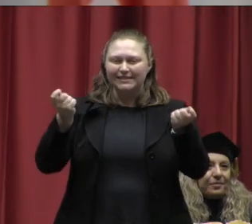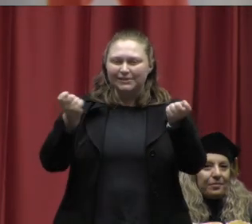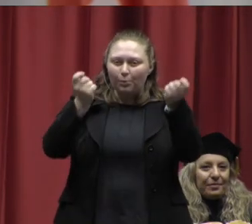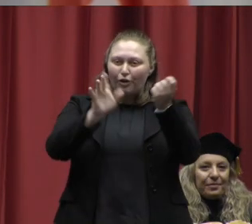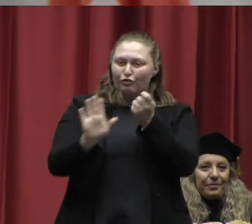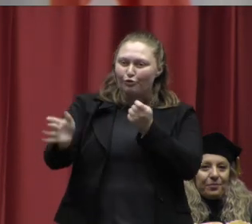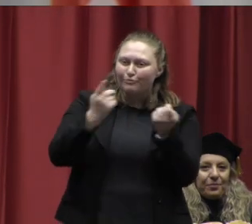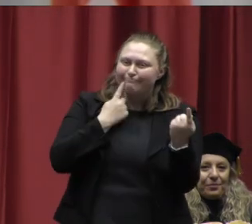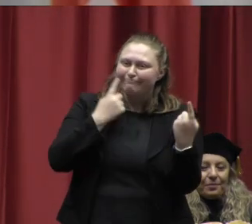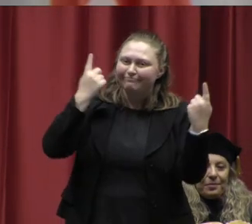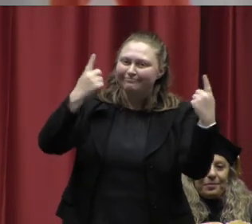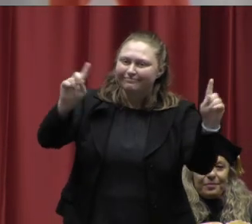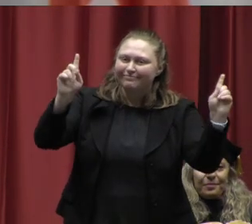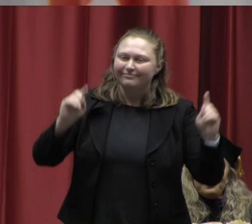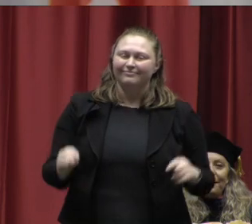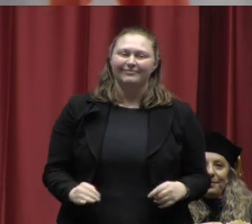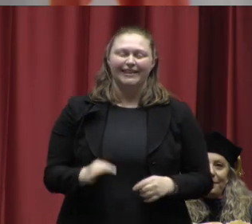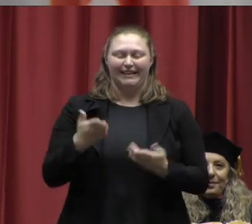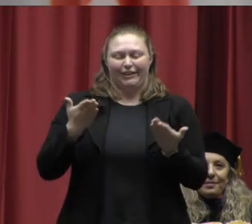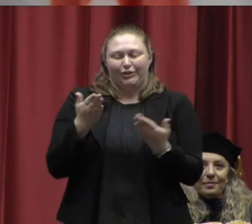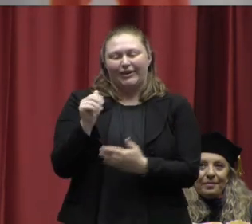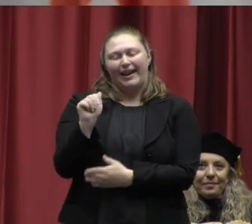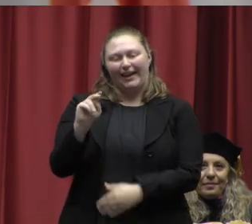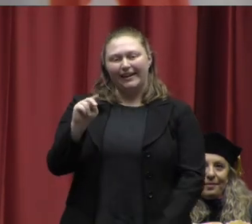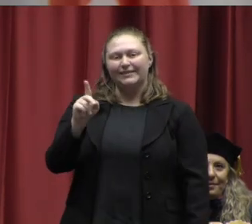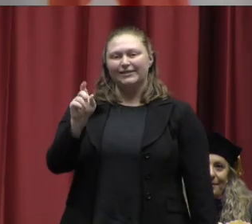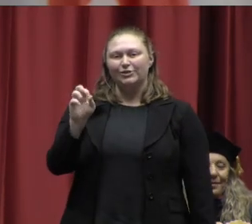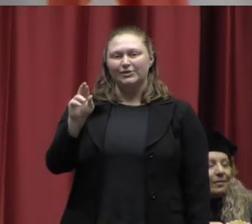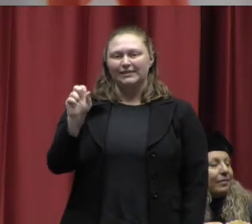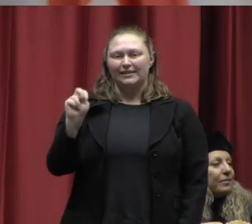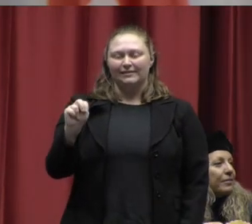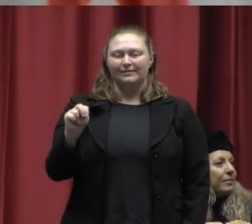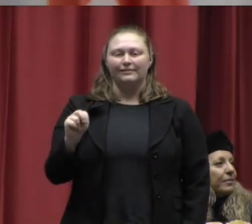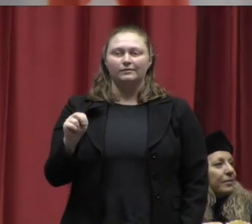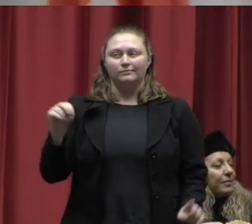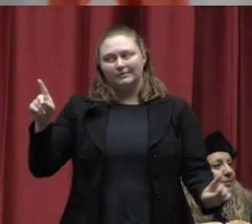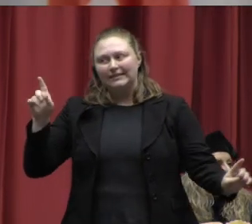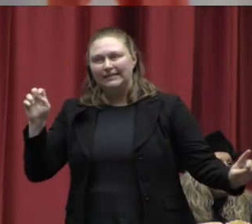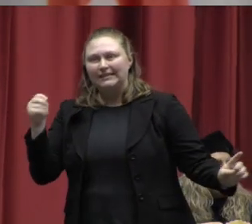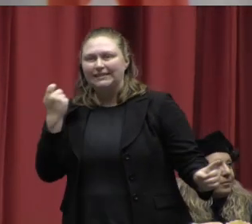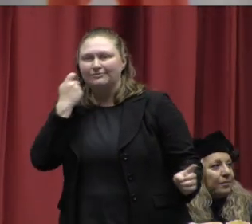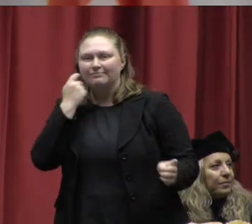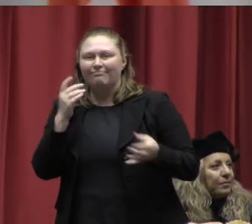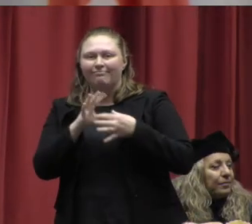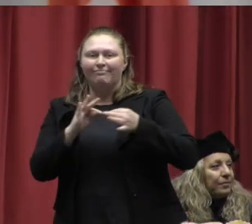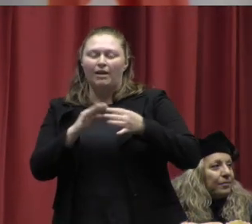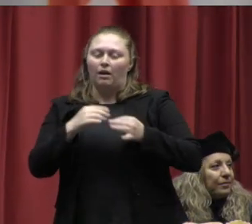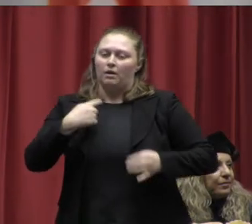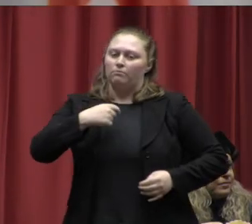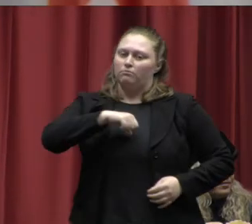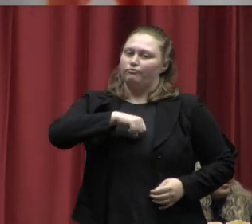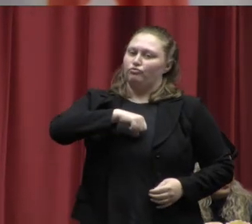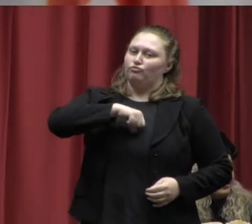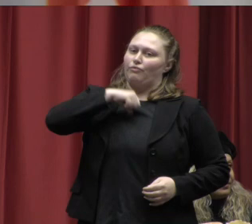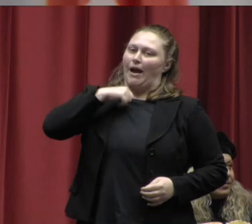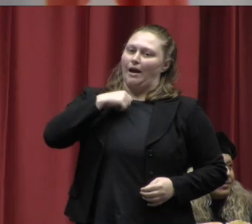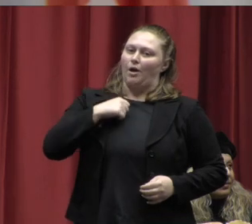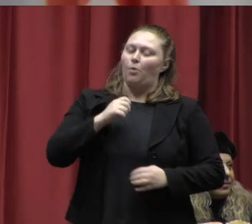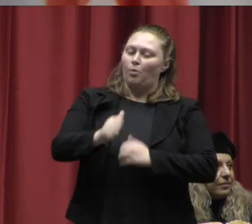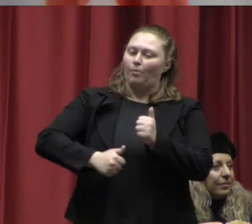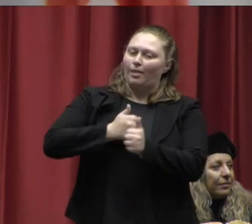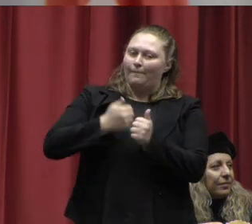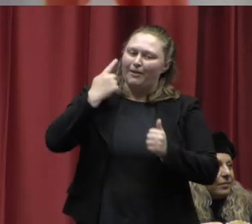your achievements at Anderson. As Dean Coonrod noted, I am a proud Anderson